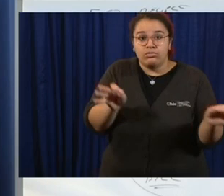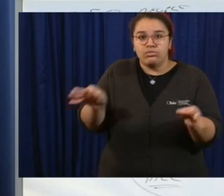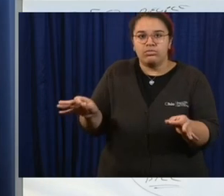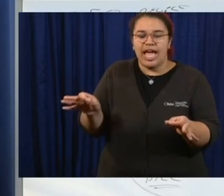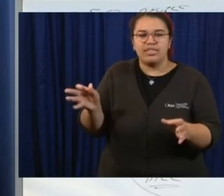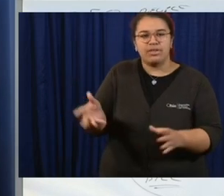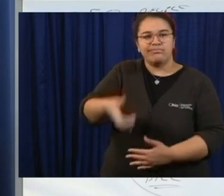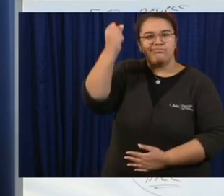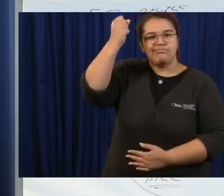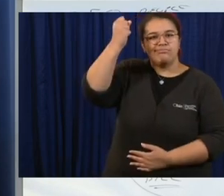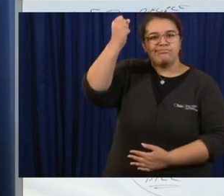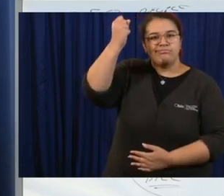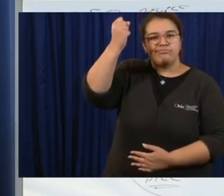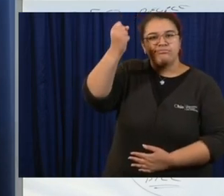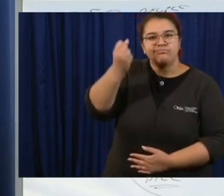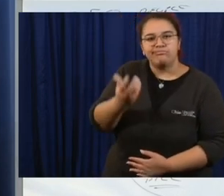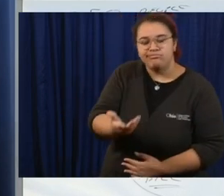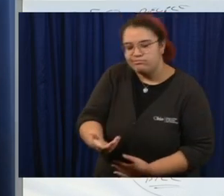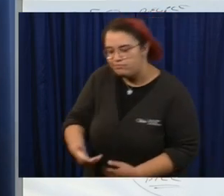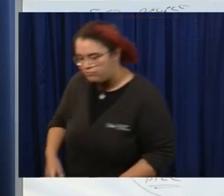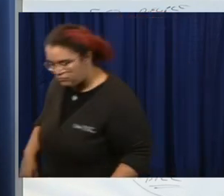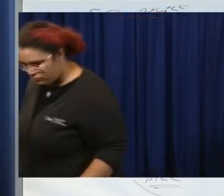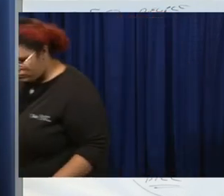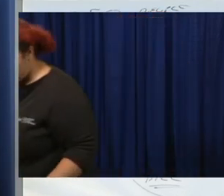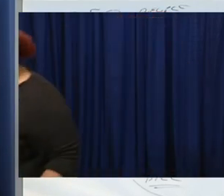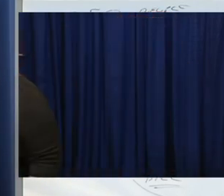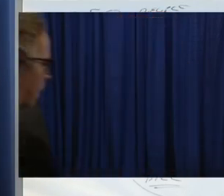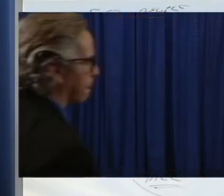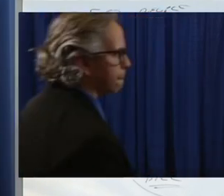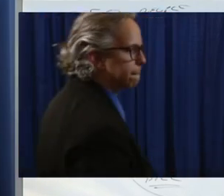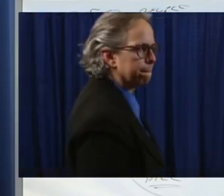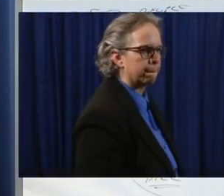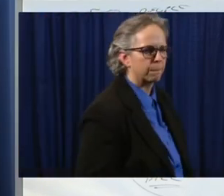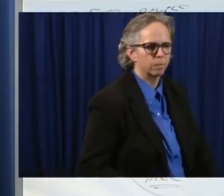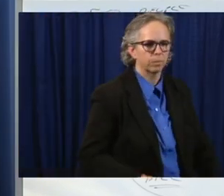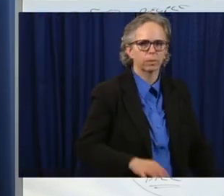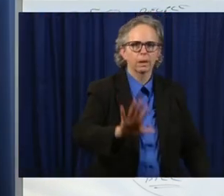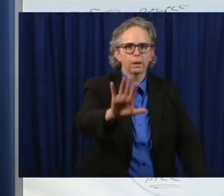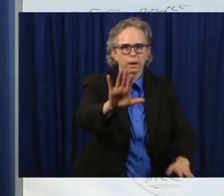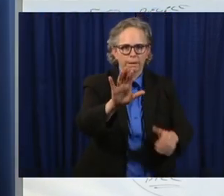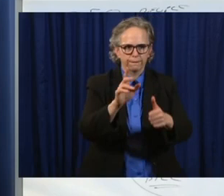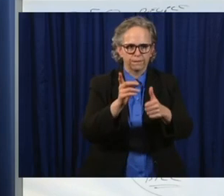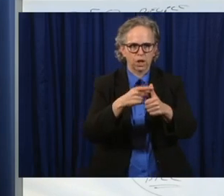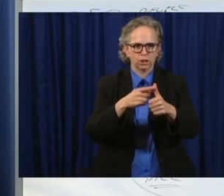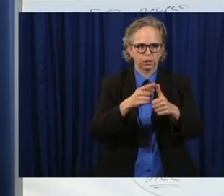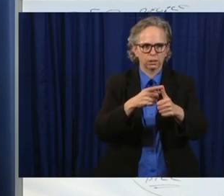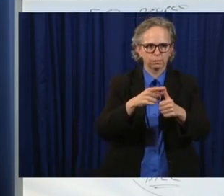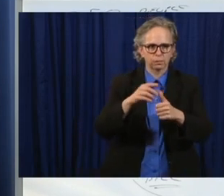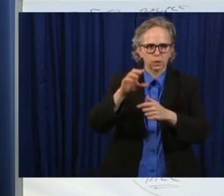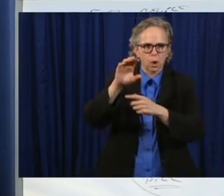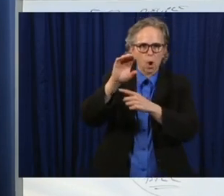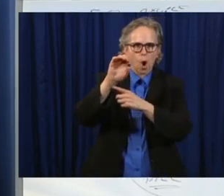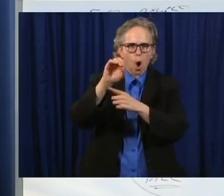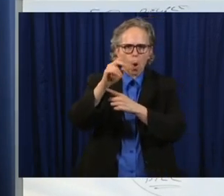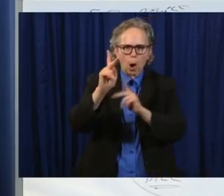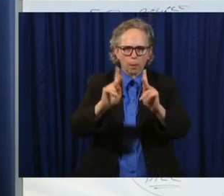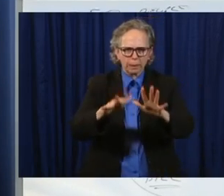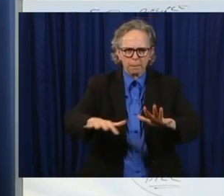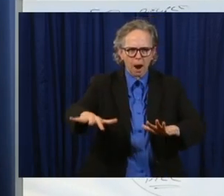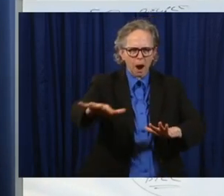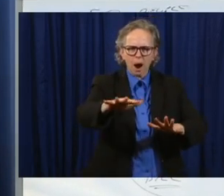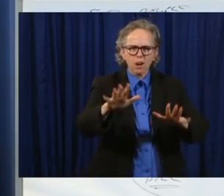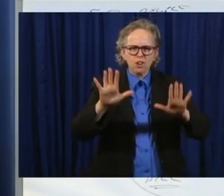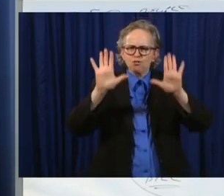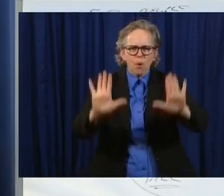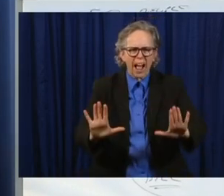Well, I think that, first of all, Ohioans have done a great job, and these have been individual decisions that Ohioans have made